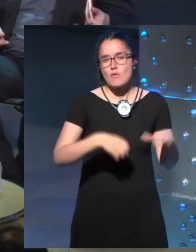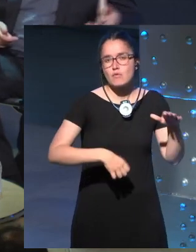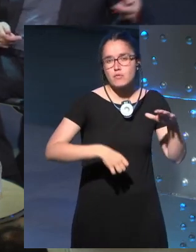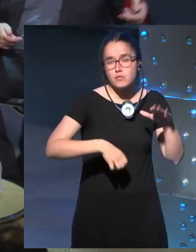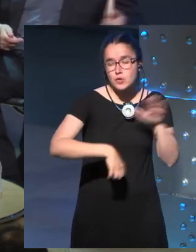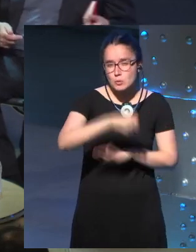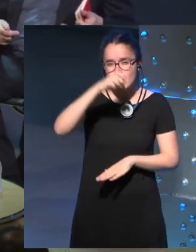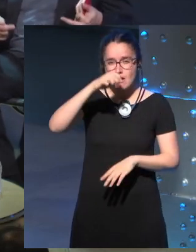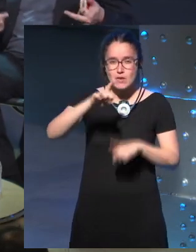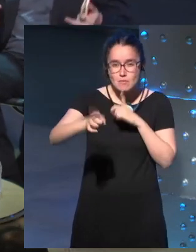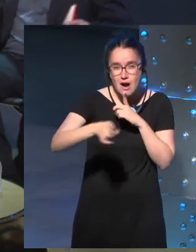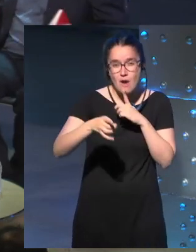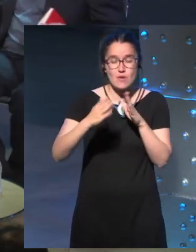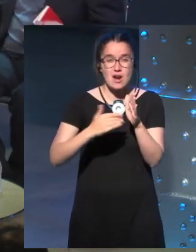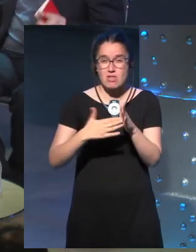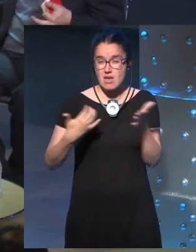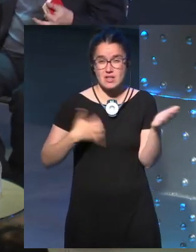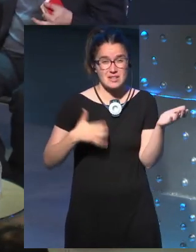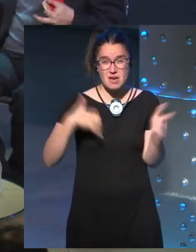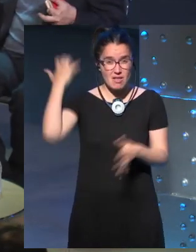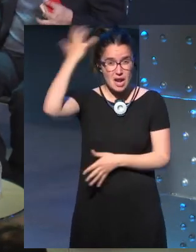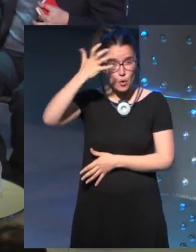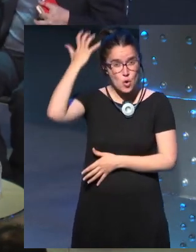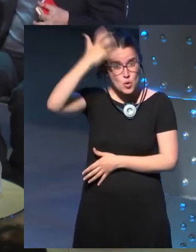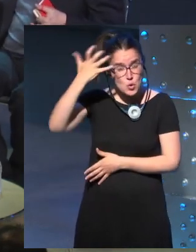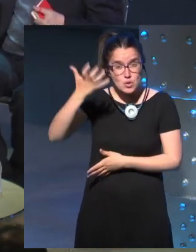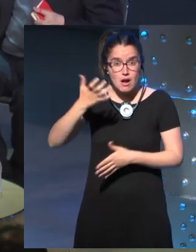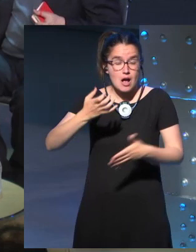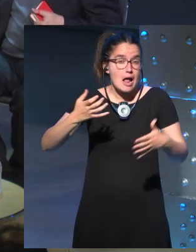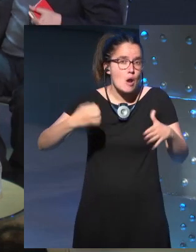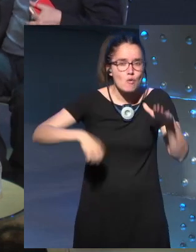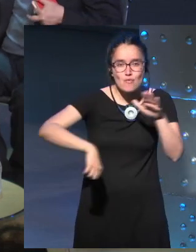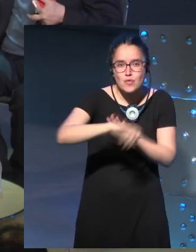general football? For example, football in Bilbao, Valencia, Seville, La Coruña,